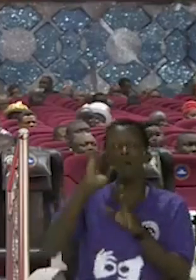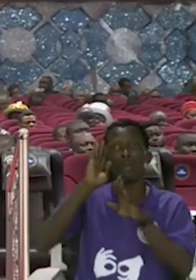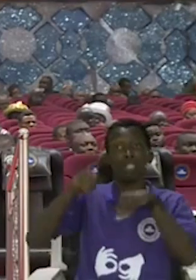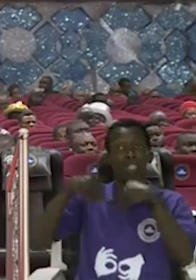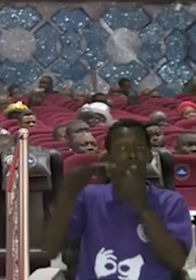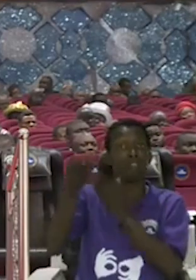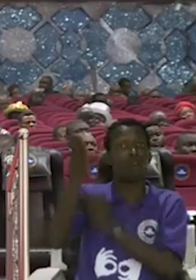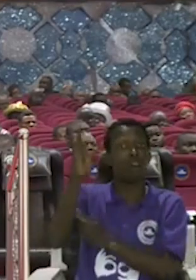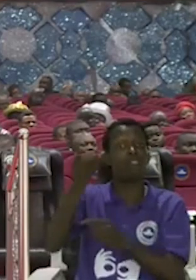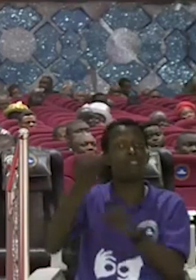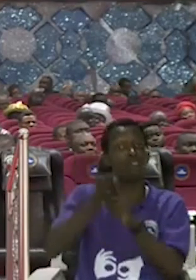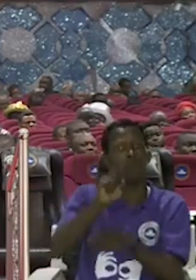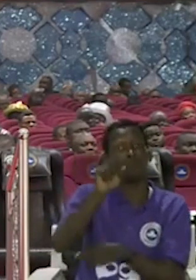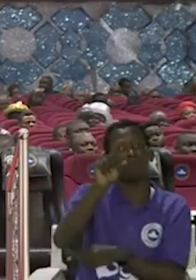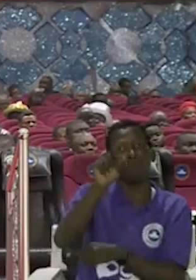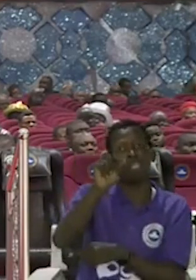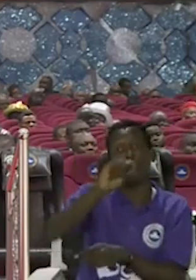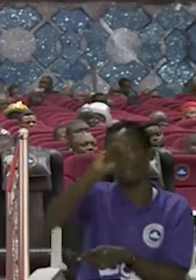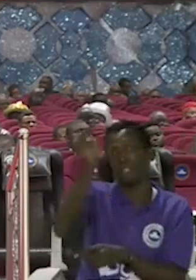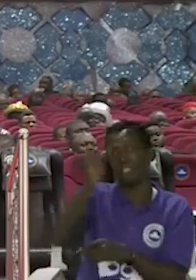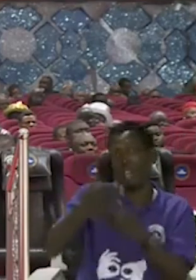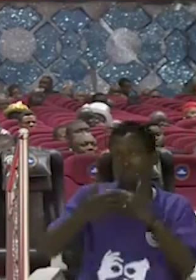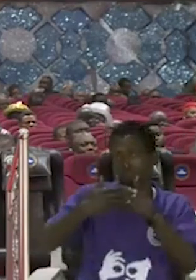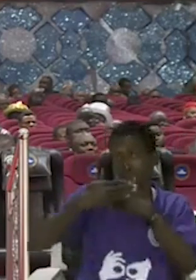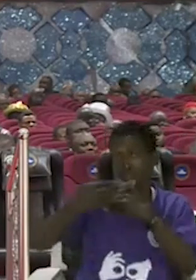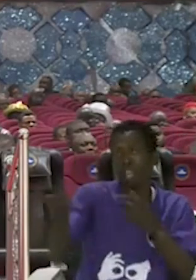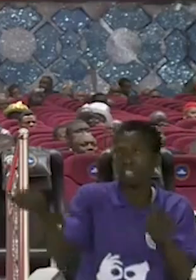now till I die.